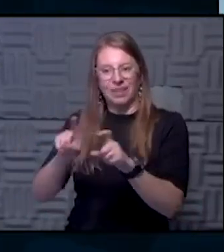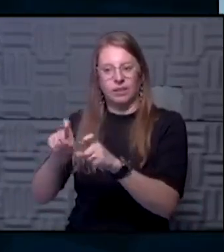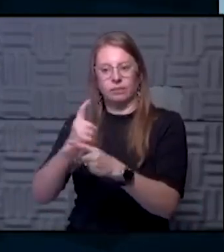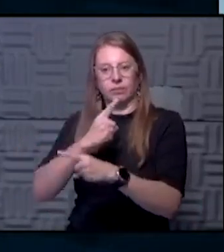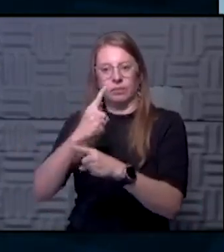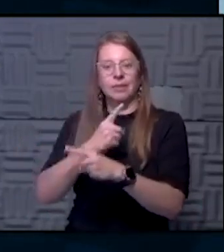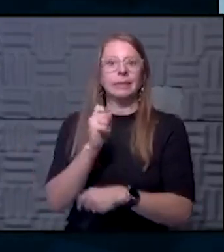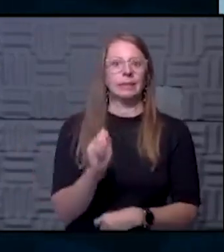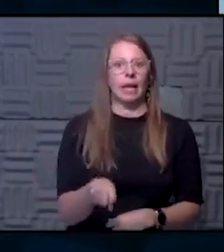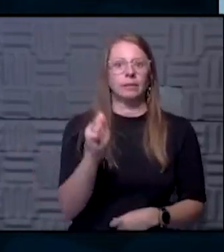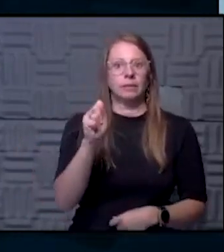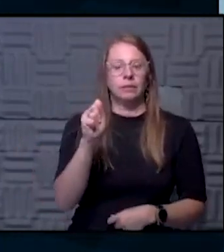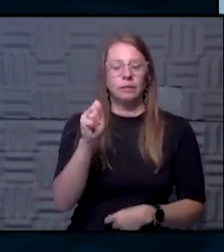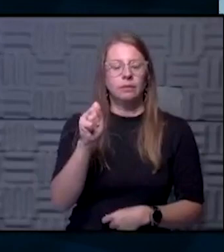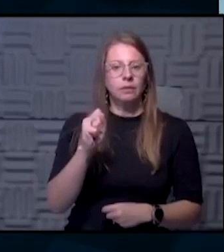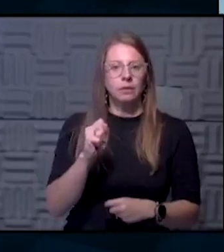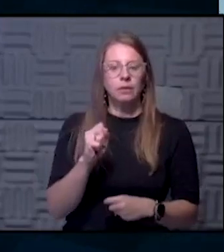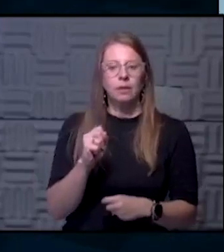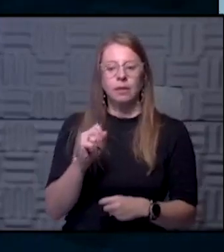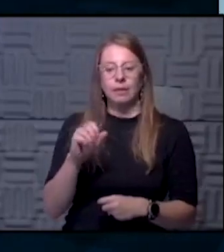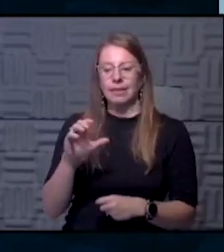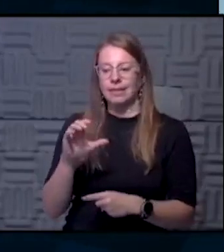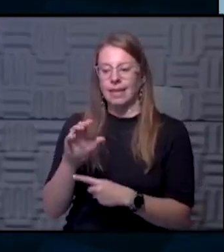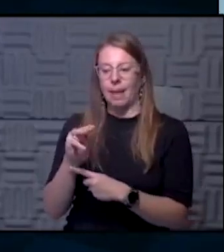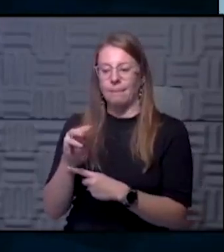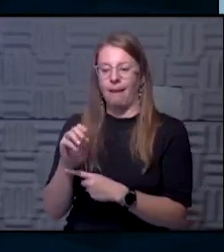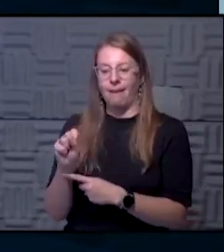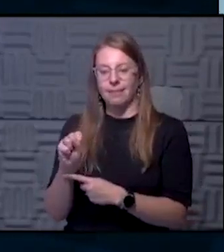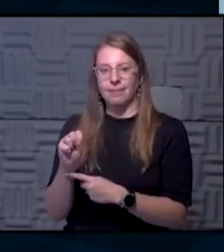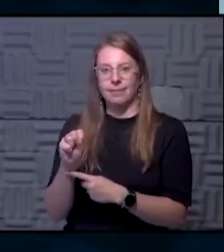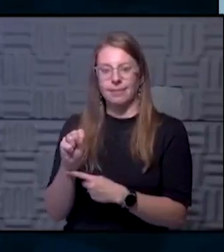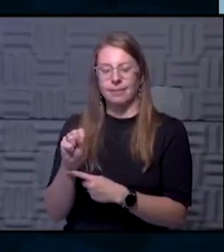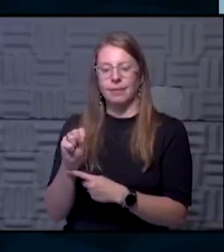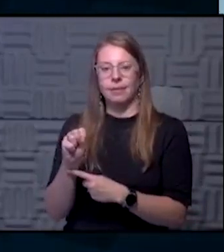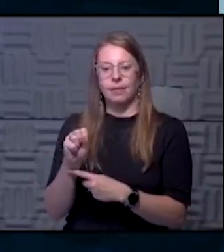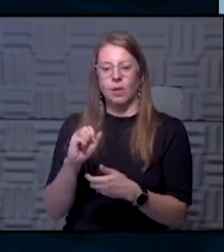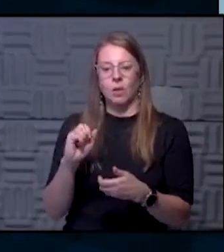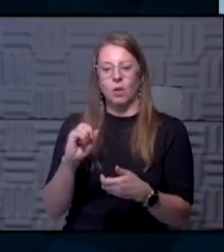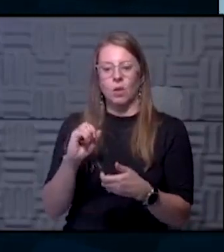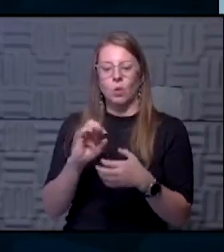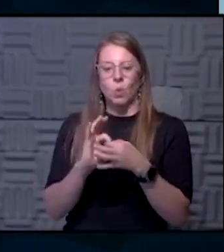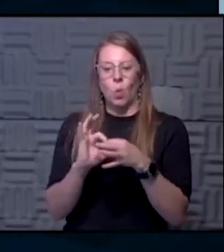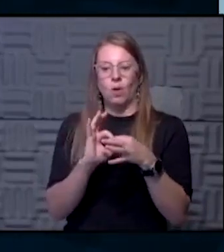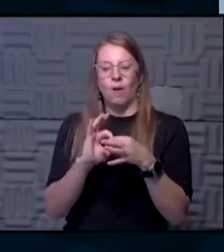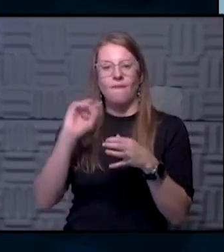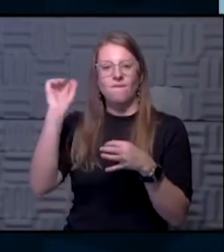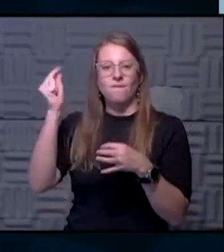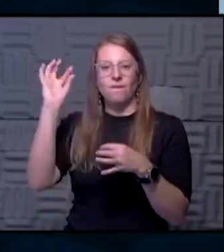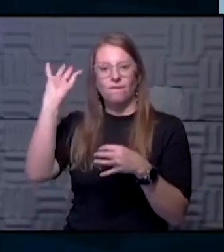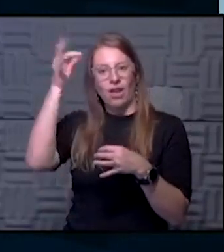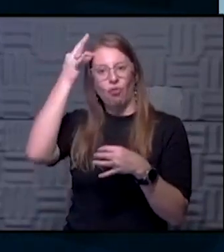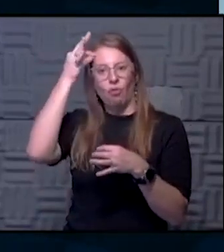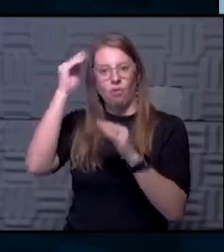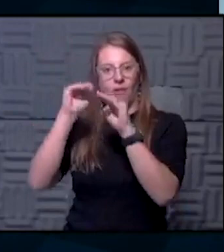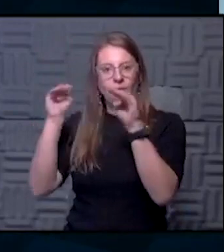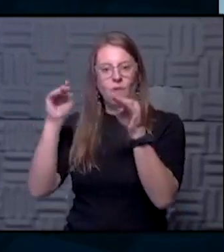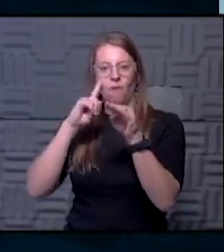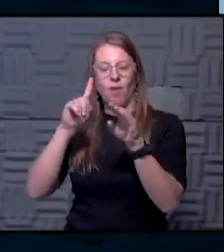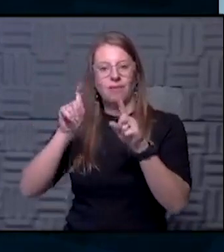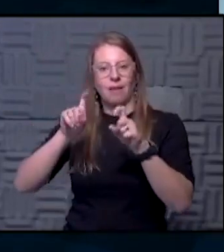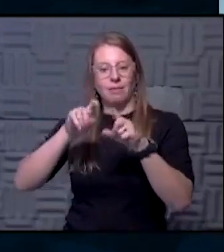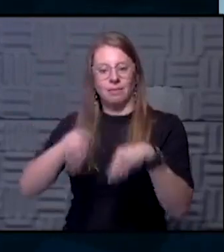absolutely yes. That's led by CMS, and CMS is actually coordinated at the federal level to get